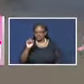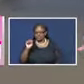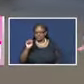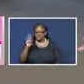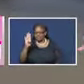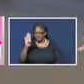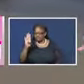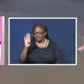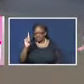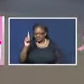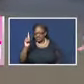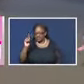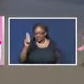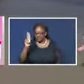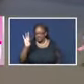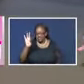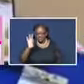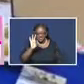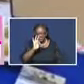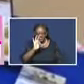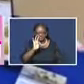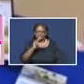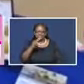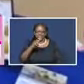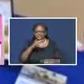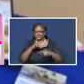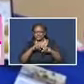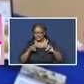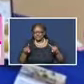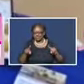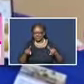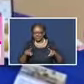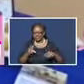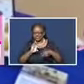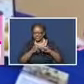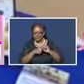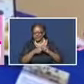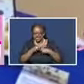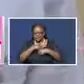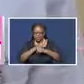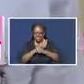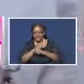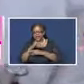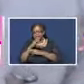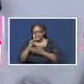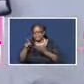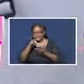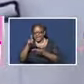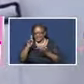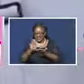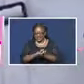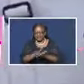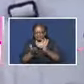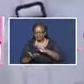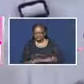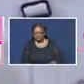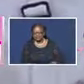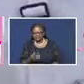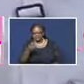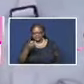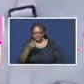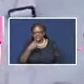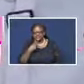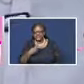backyards. So my granddaddy loves pancakes. I wanted to do something for some of the show. It was really an experience.